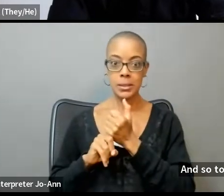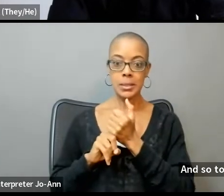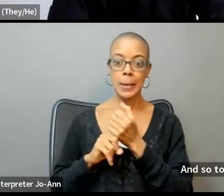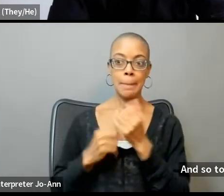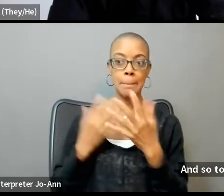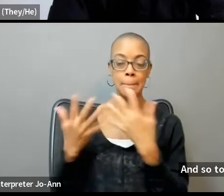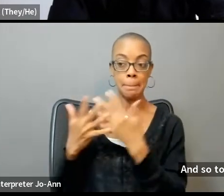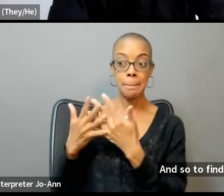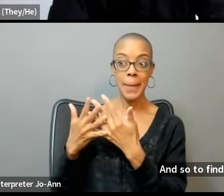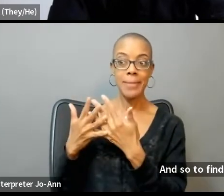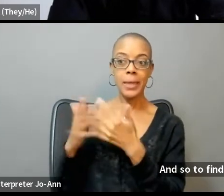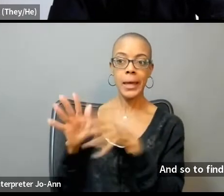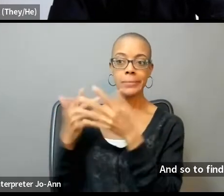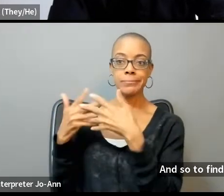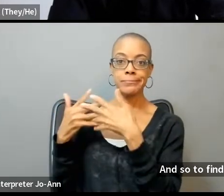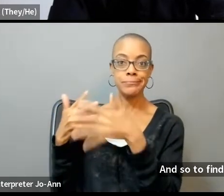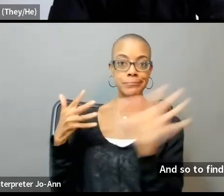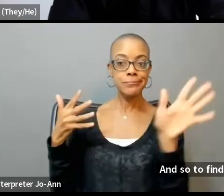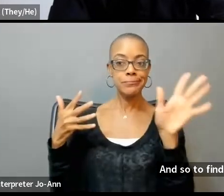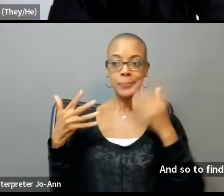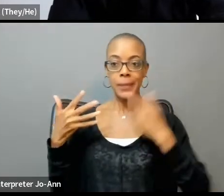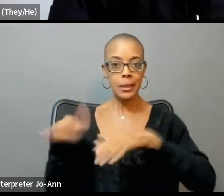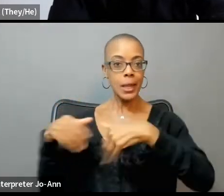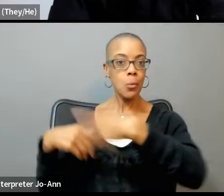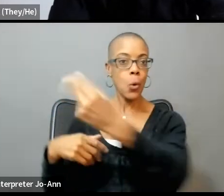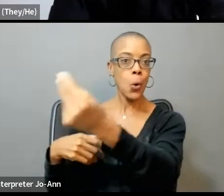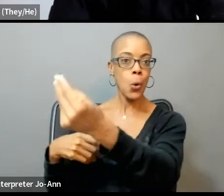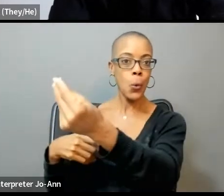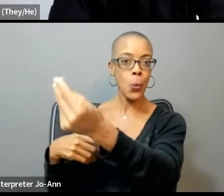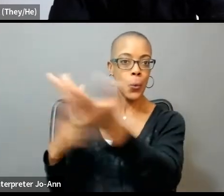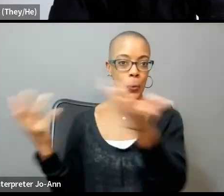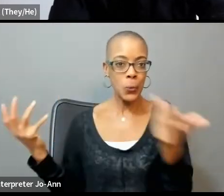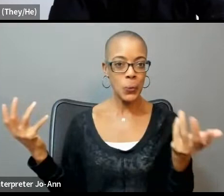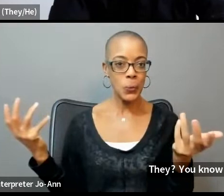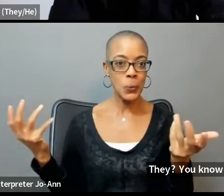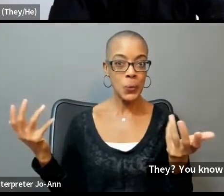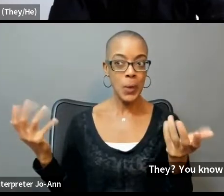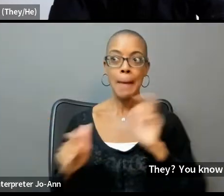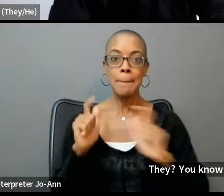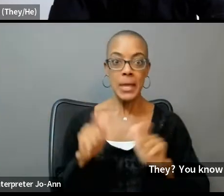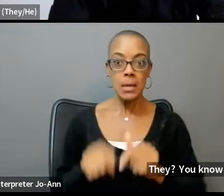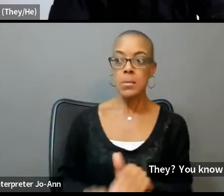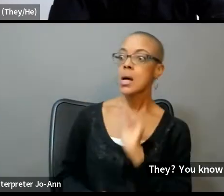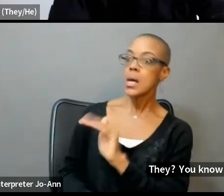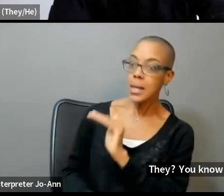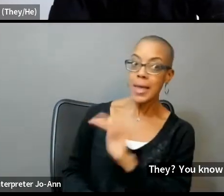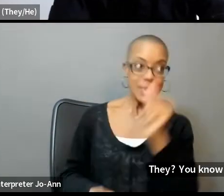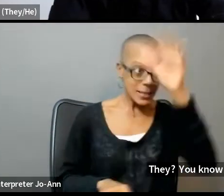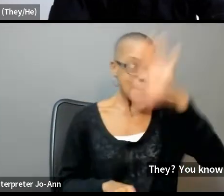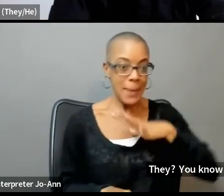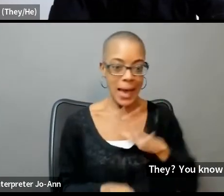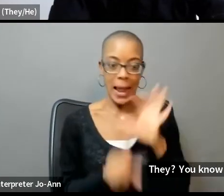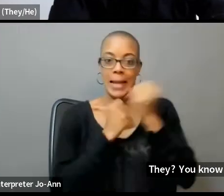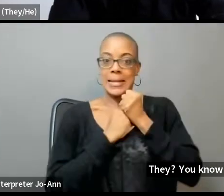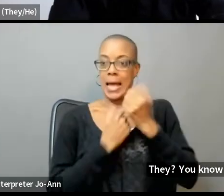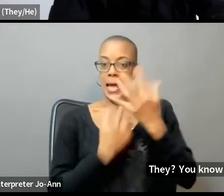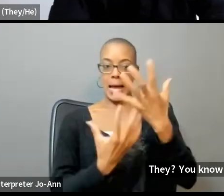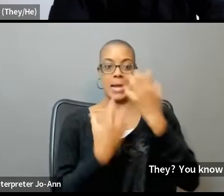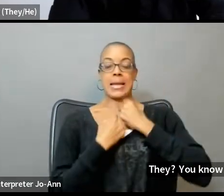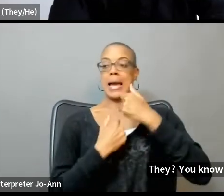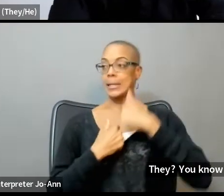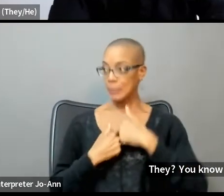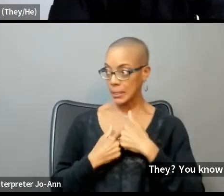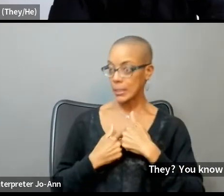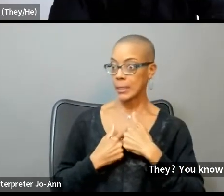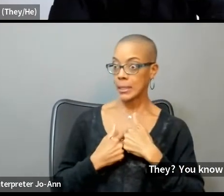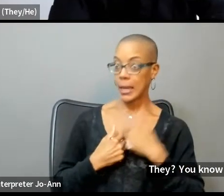they, all of these things, and people who came to them and said, this man attacked me, and they lived to be